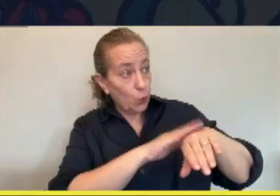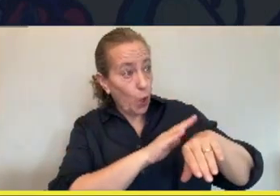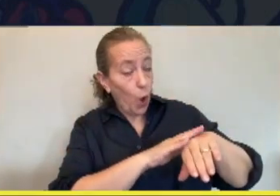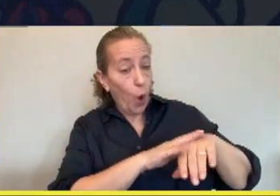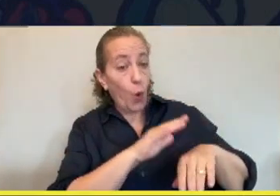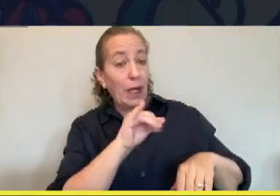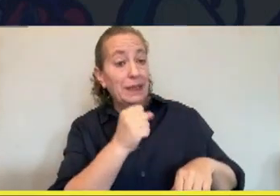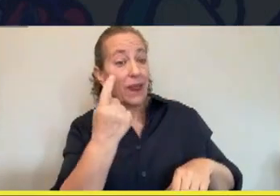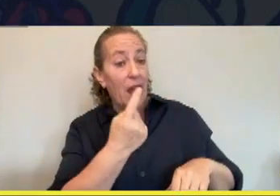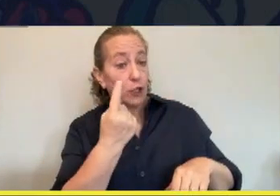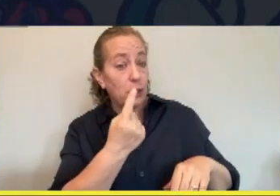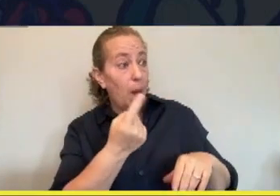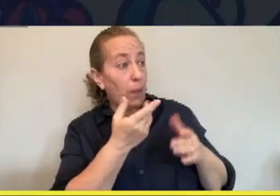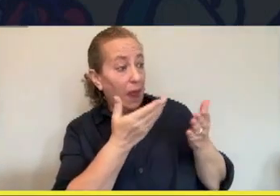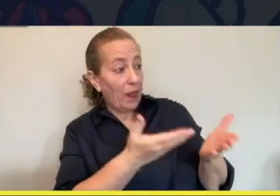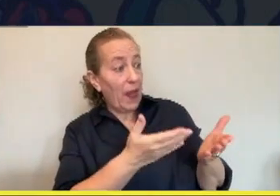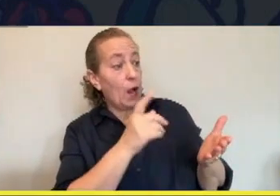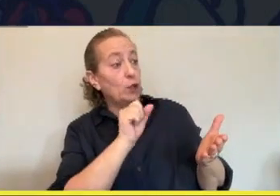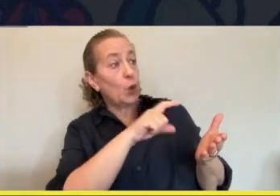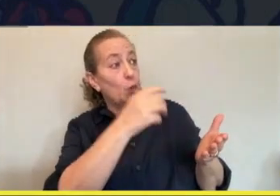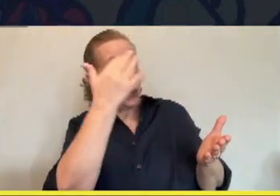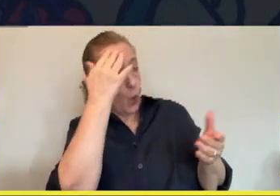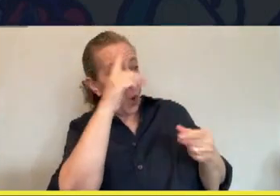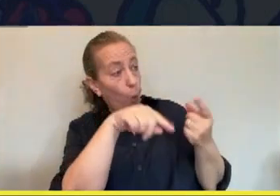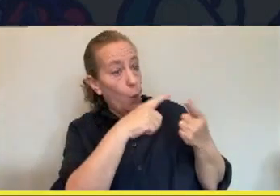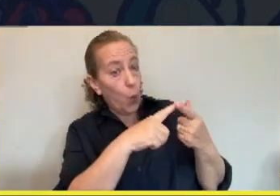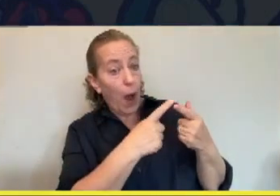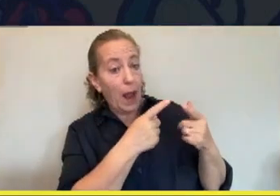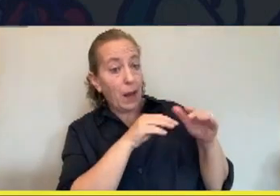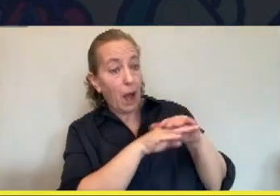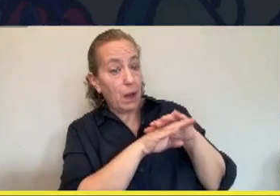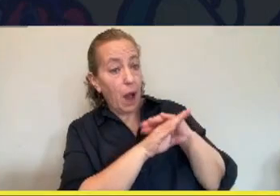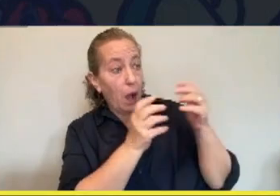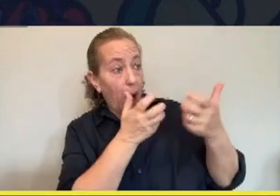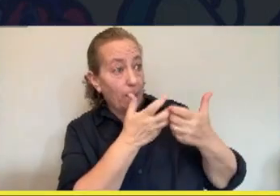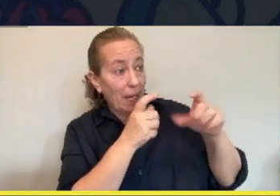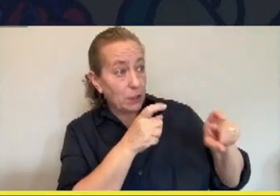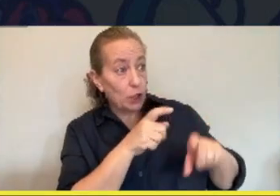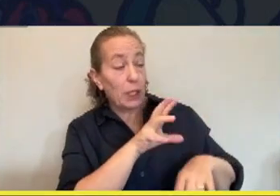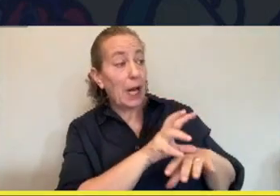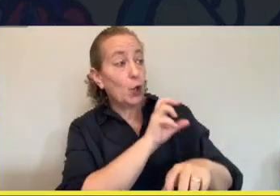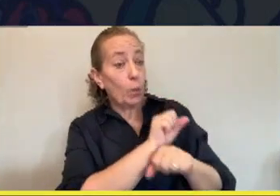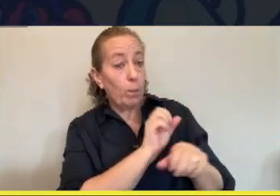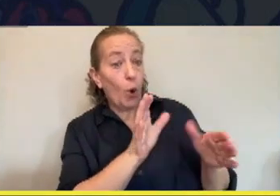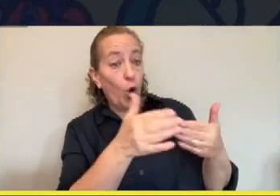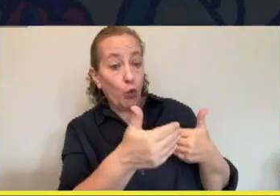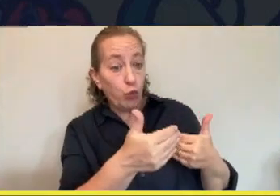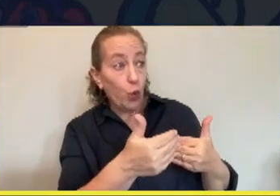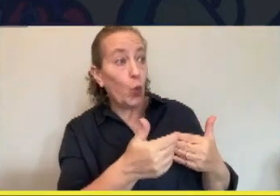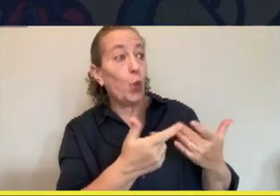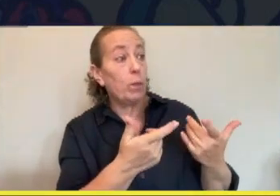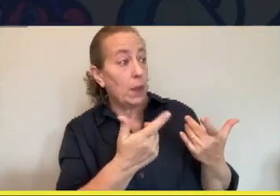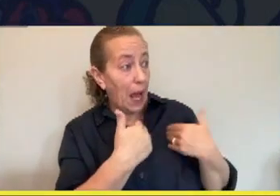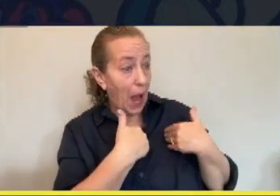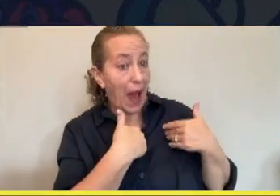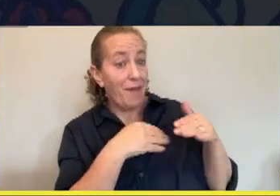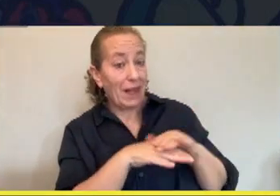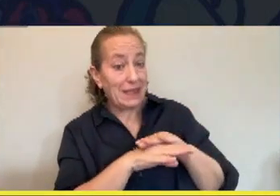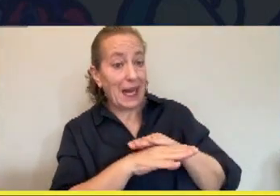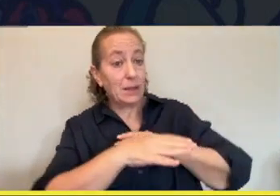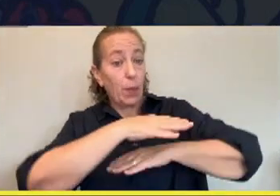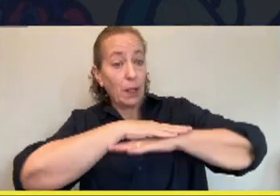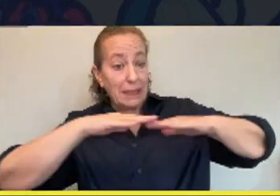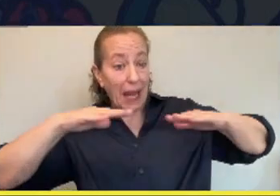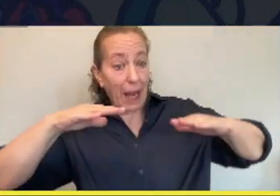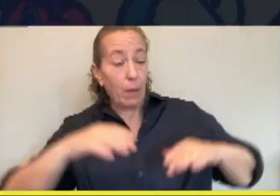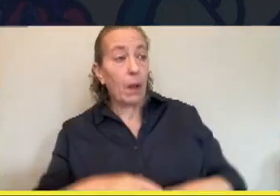know what accommodation needs those patients have? Are you able to book a room and get them into a room with an accessible table? Additionally, there was also sort of